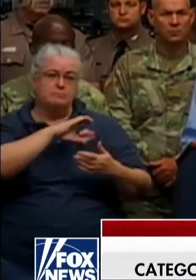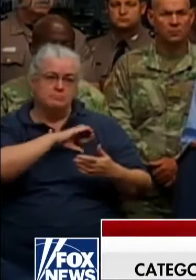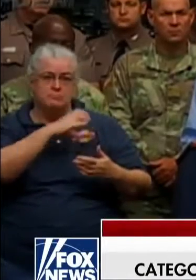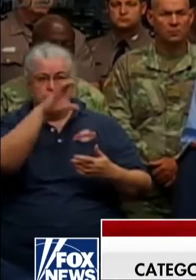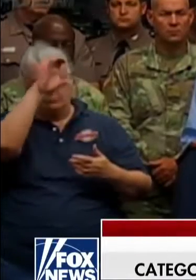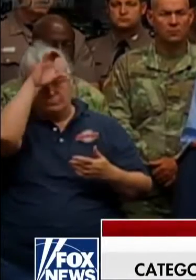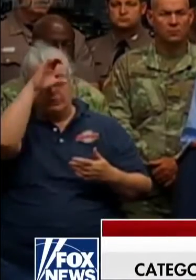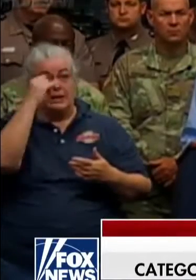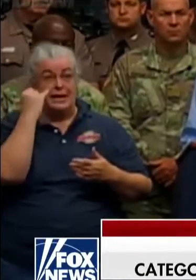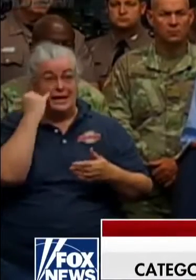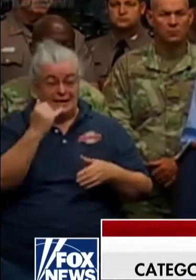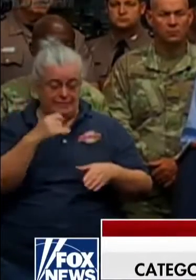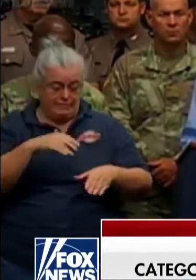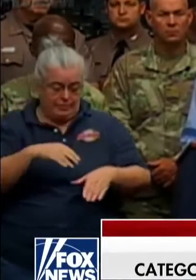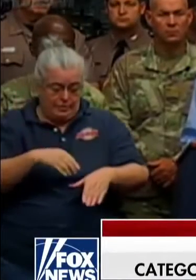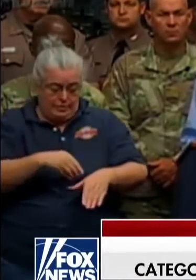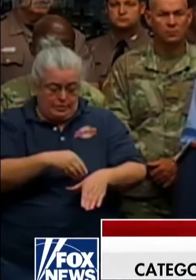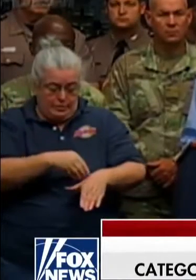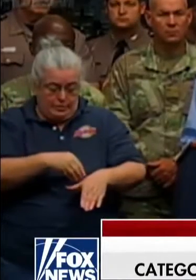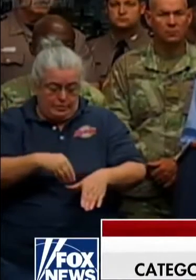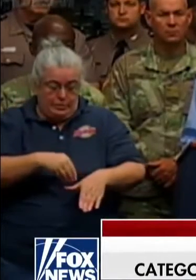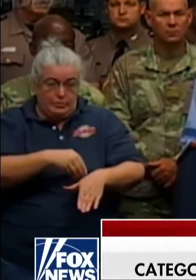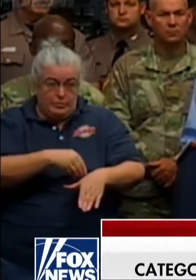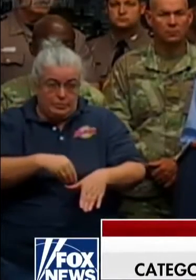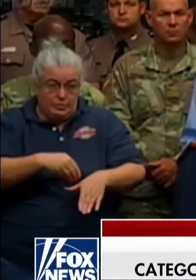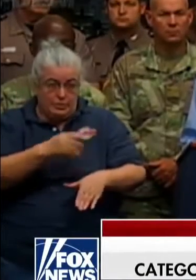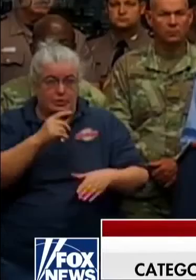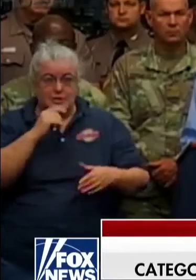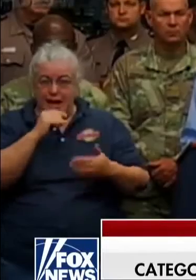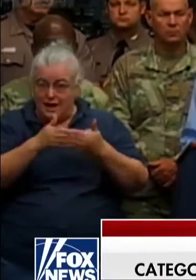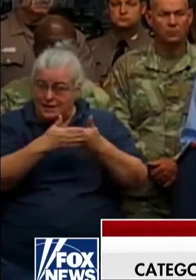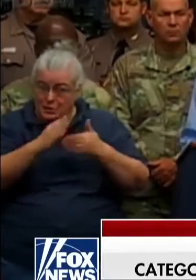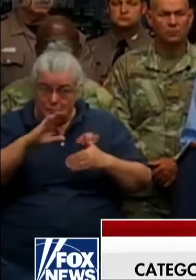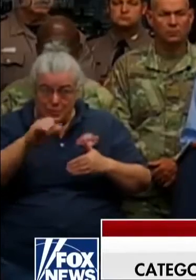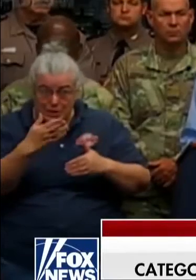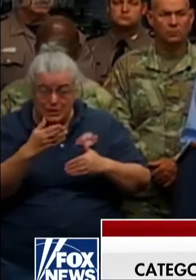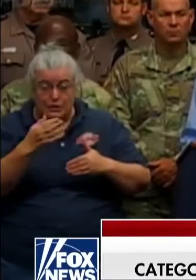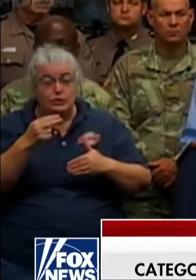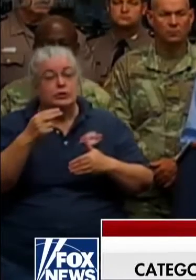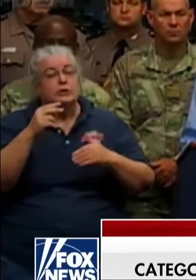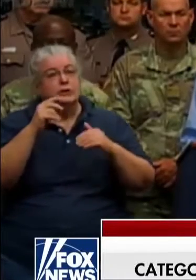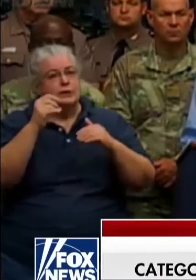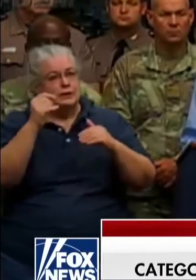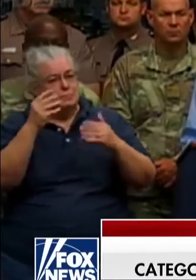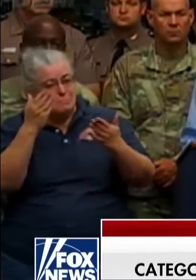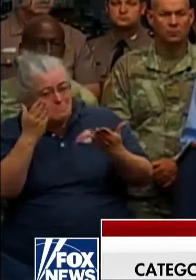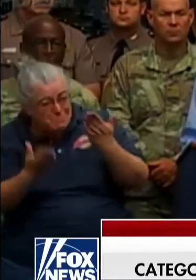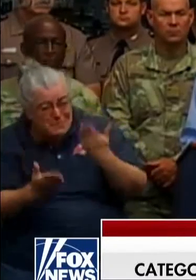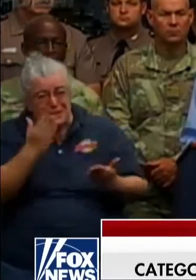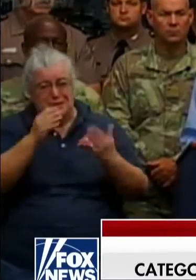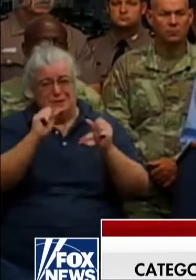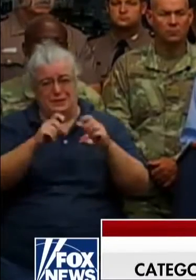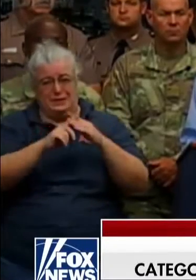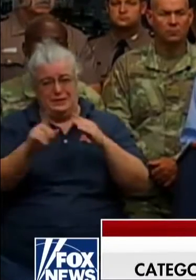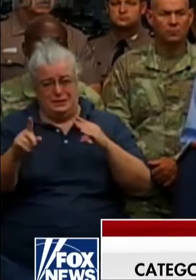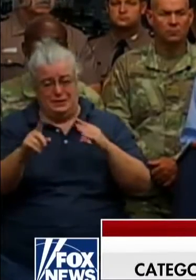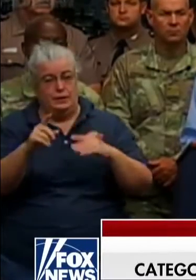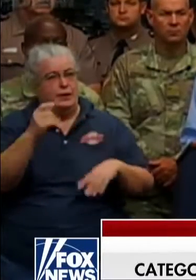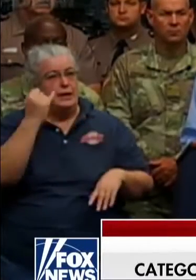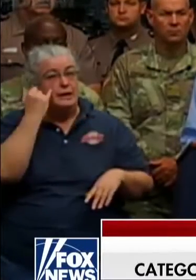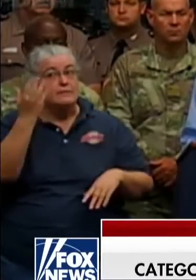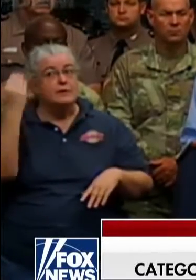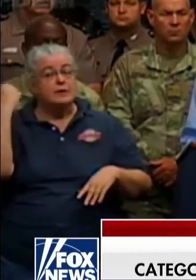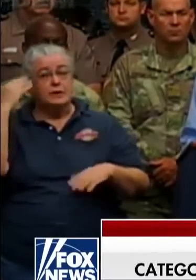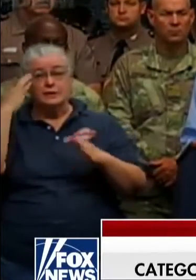seek shelter, but only do so if local officials say it's safe. Again, if you made the choice not to